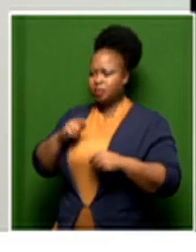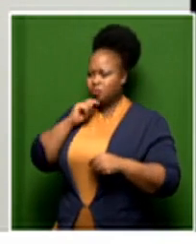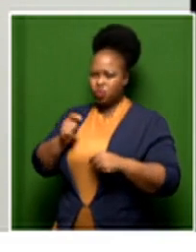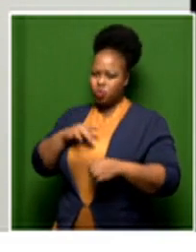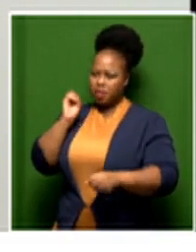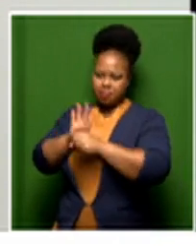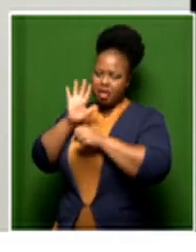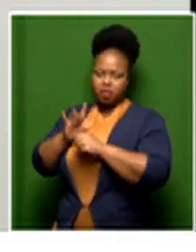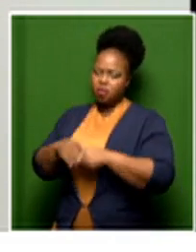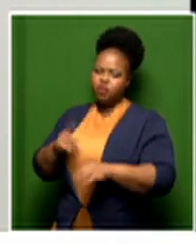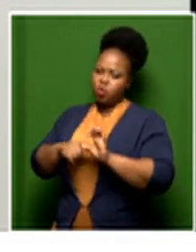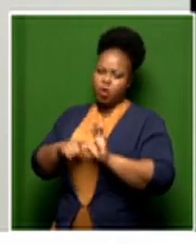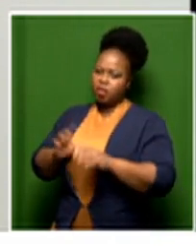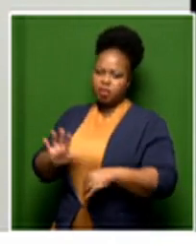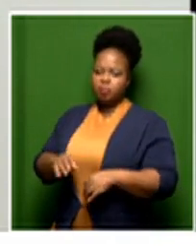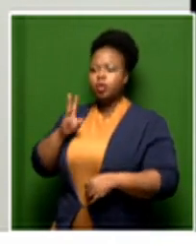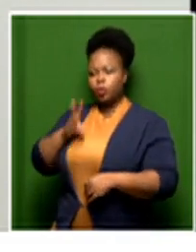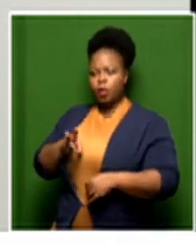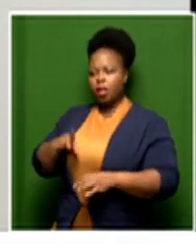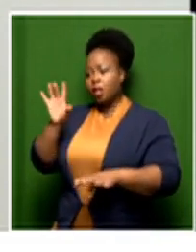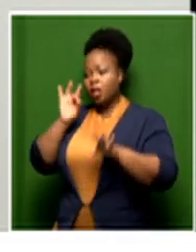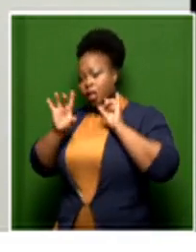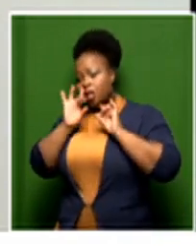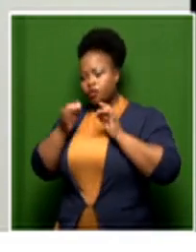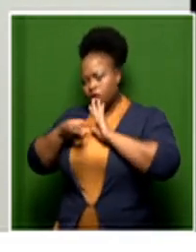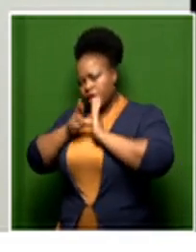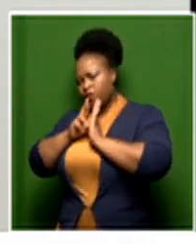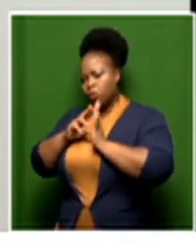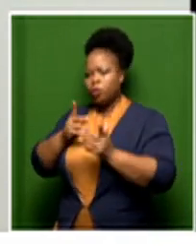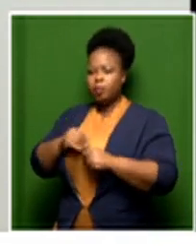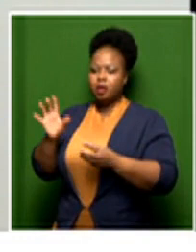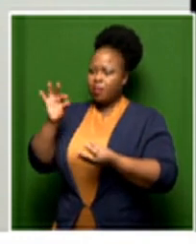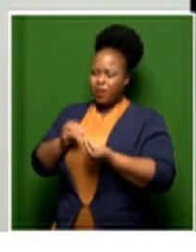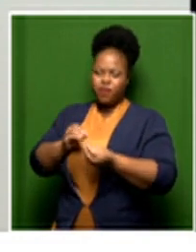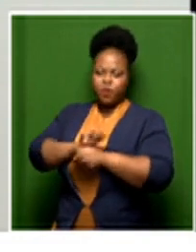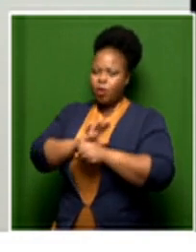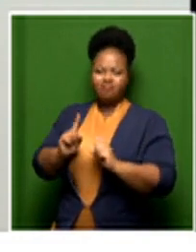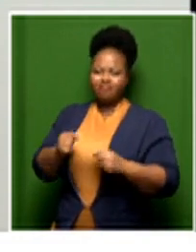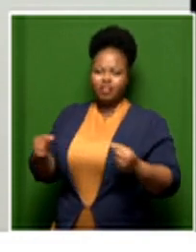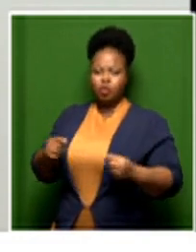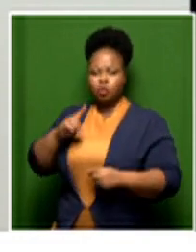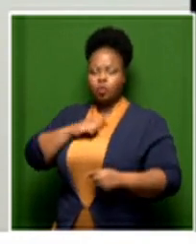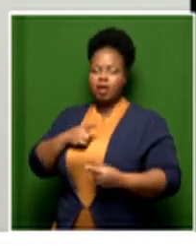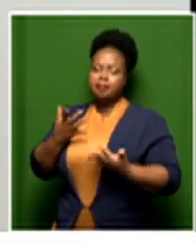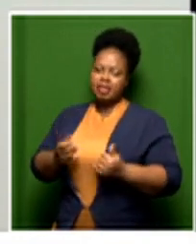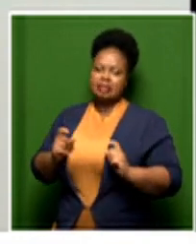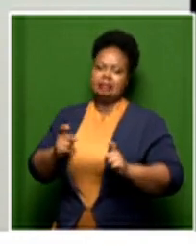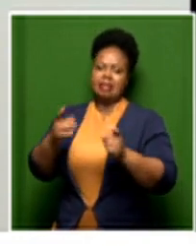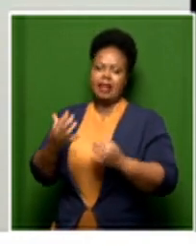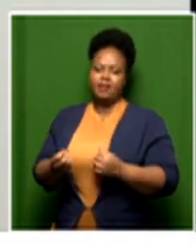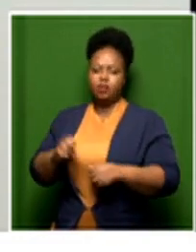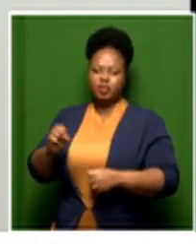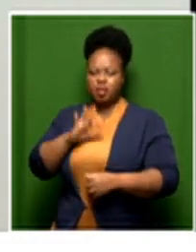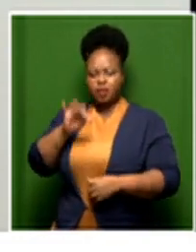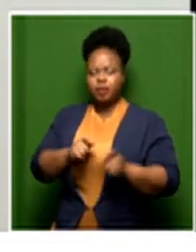impact on the quality of the product. So it will be an expedited review that will not impact on the quality of the product that's going to be put out onto the South African